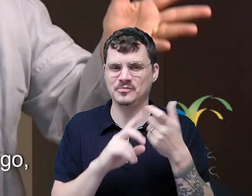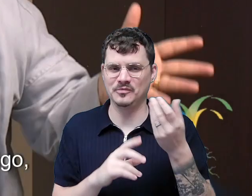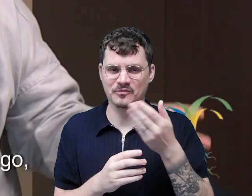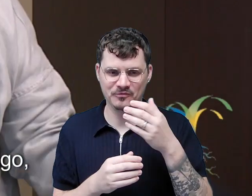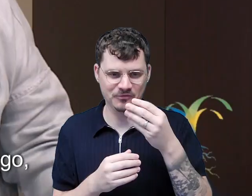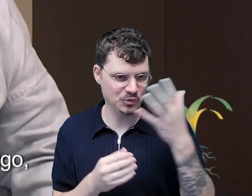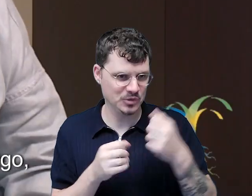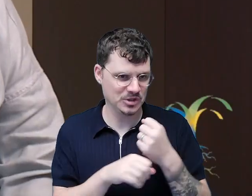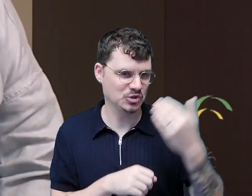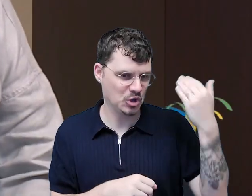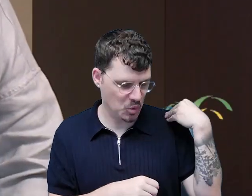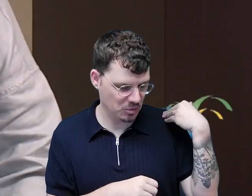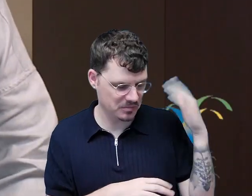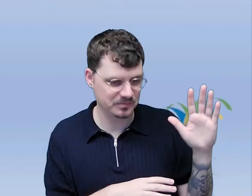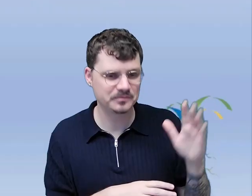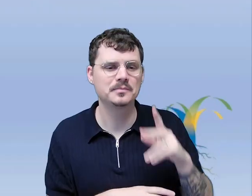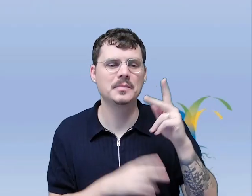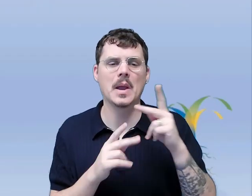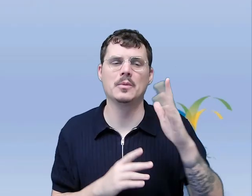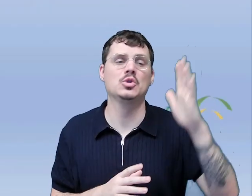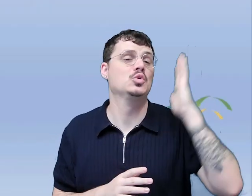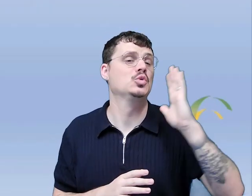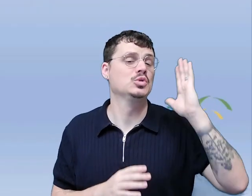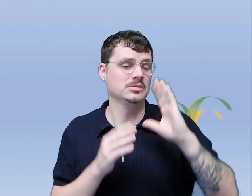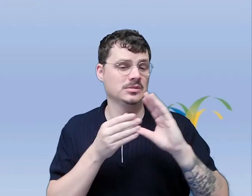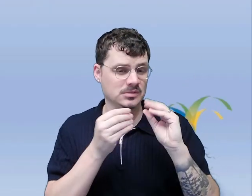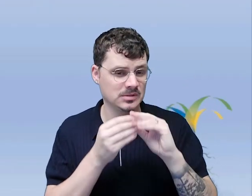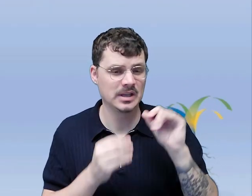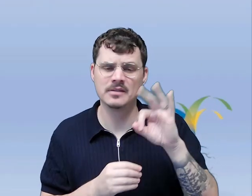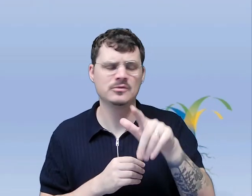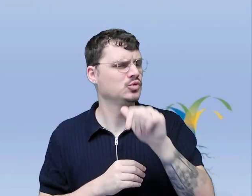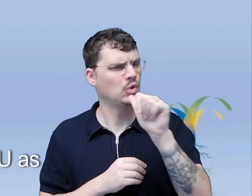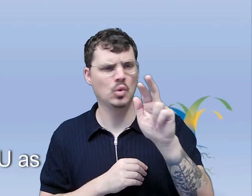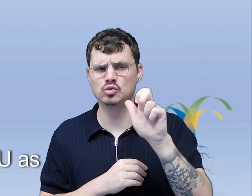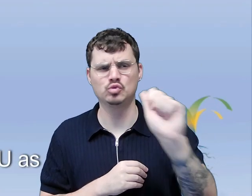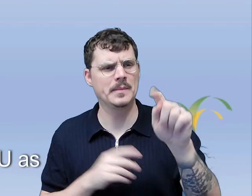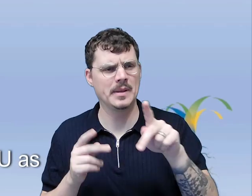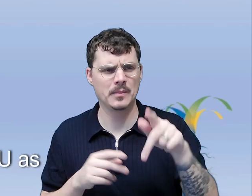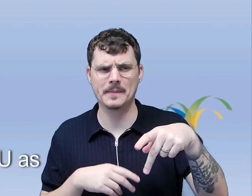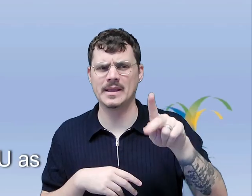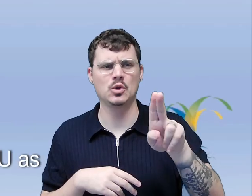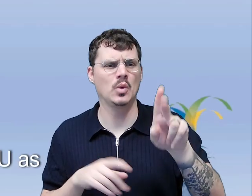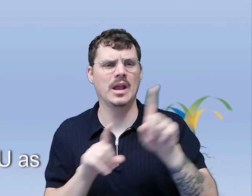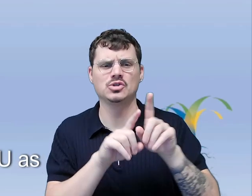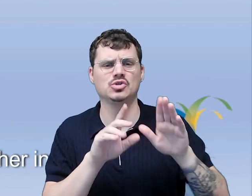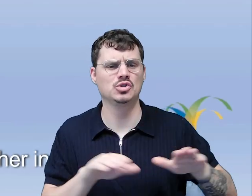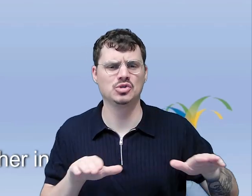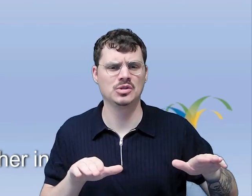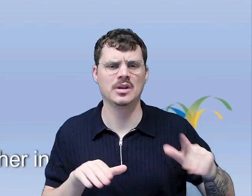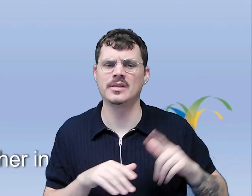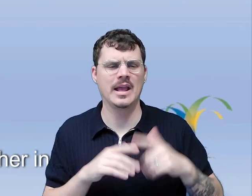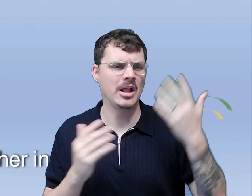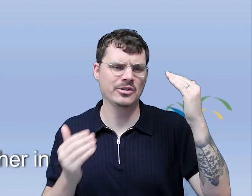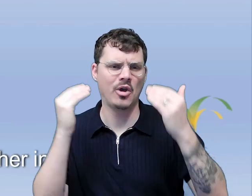controversy from a few years ago. People used to say, if you don't treat people with PKU as